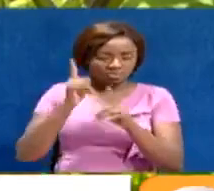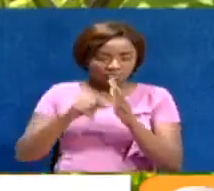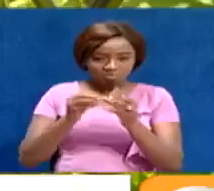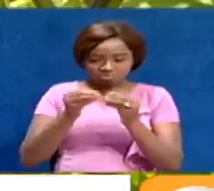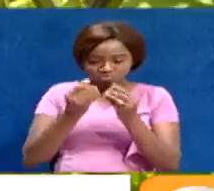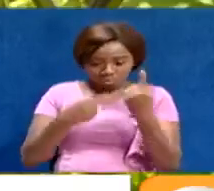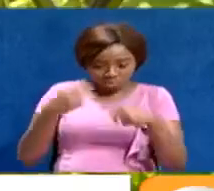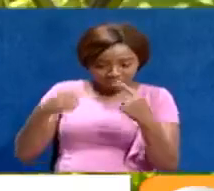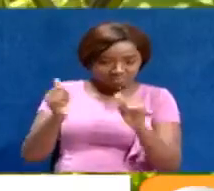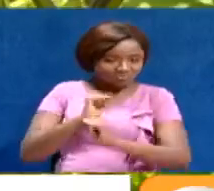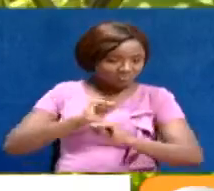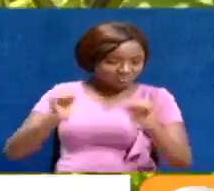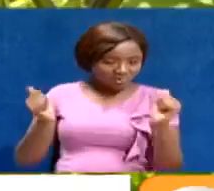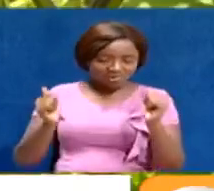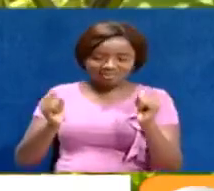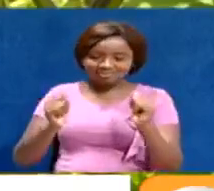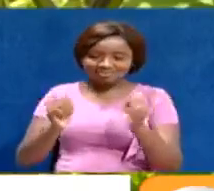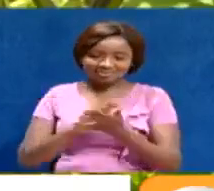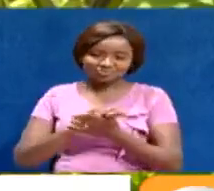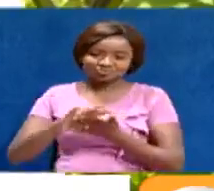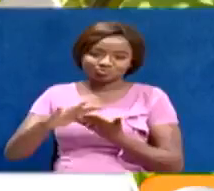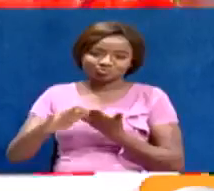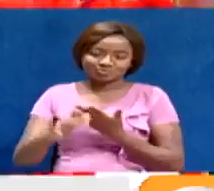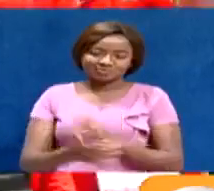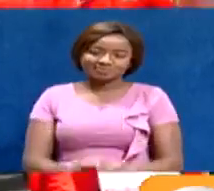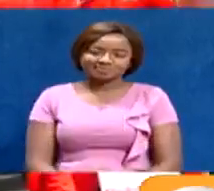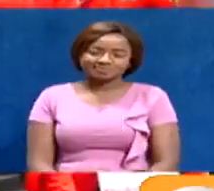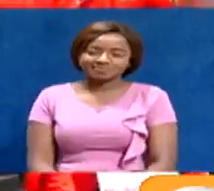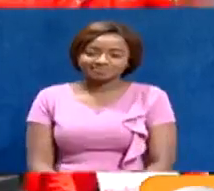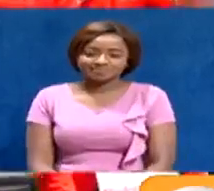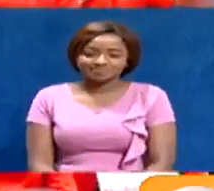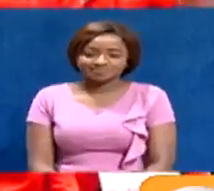compete as effectively and as well as they can.